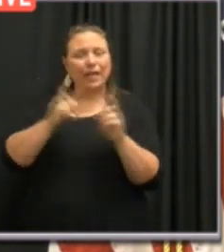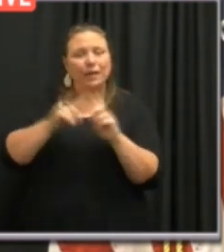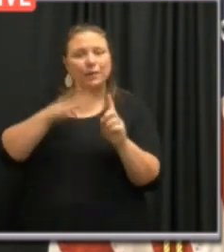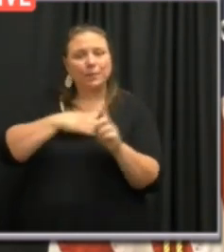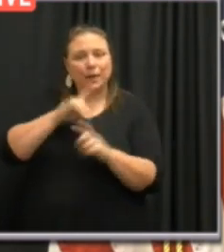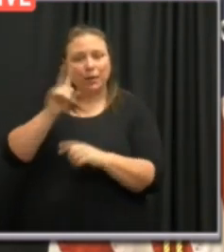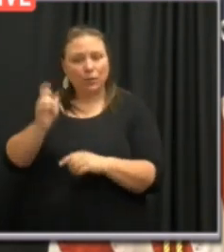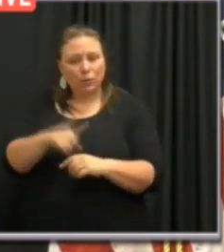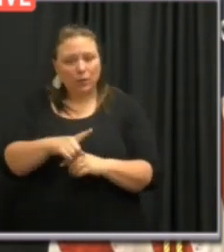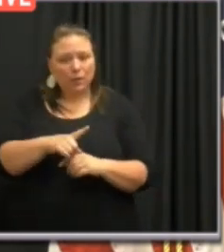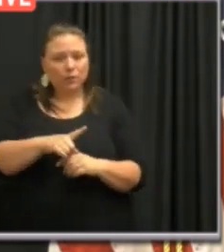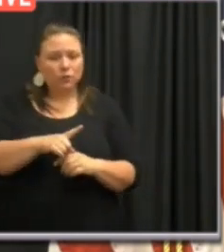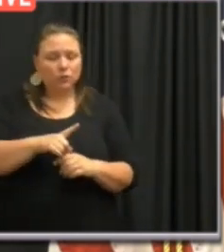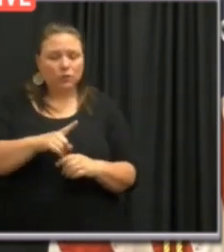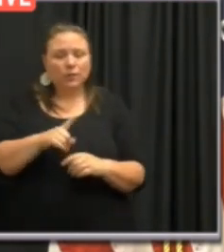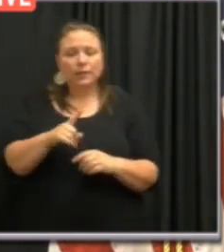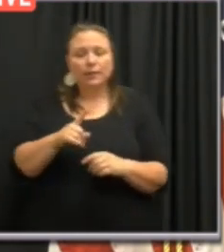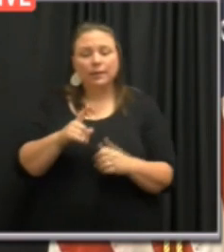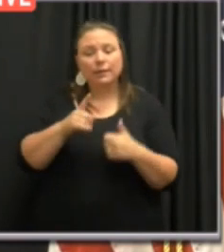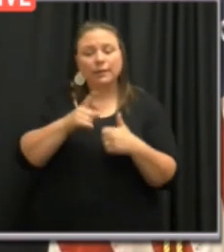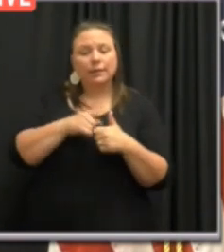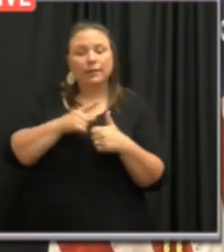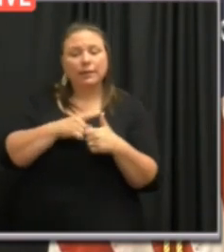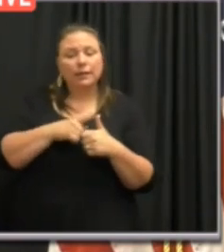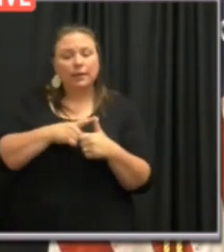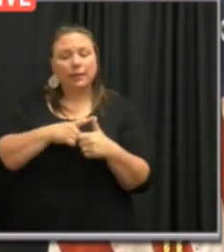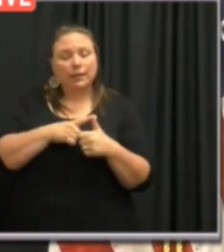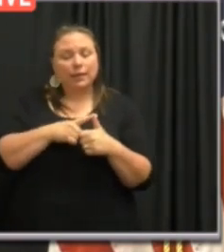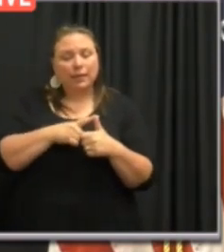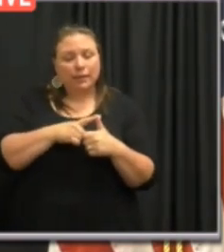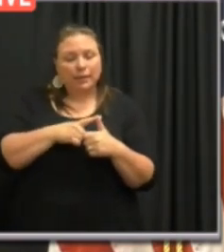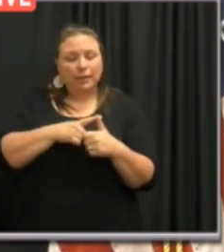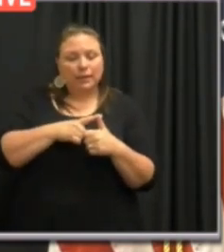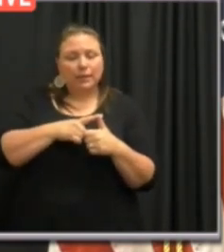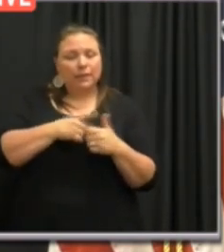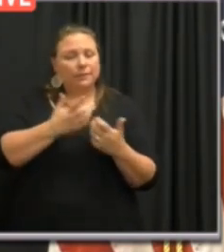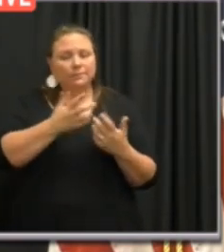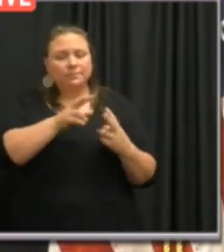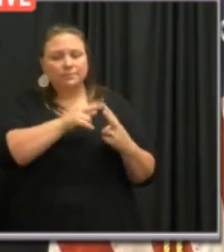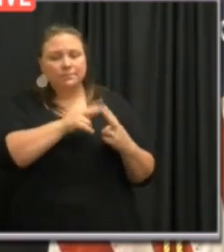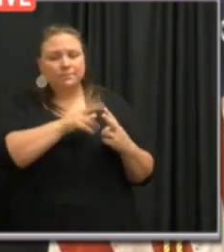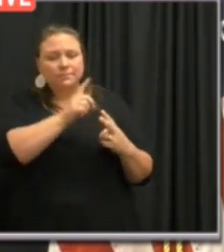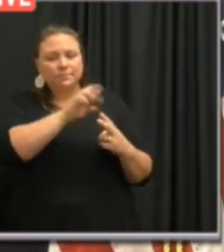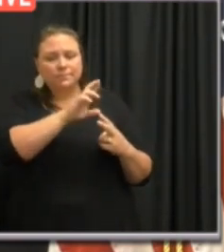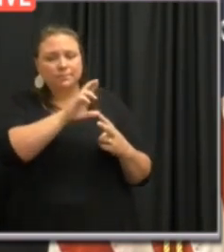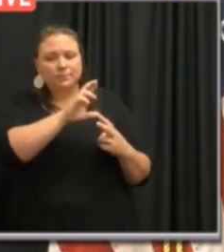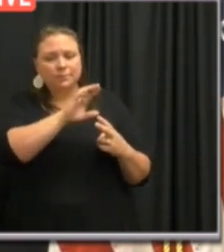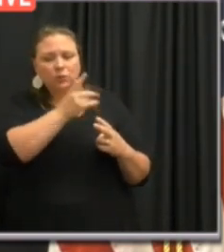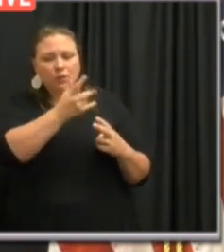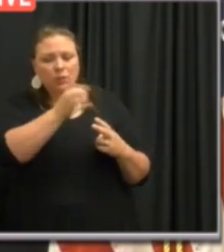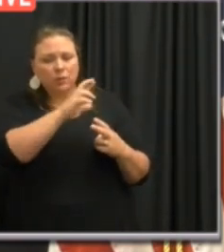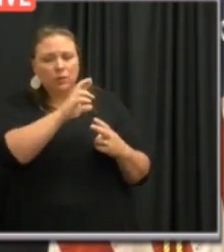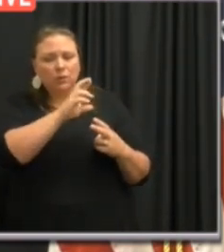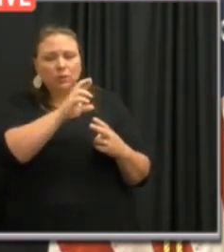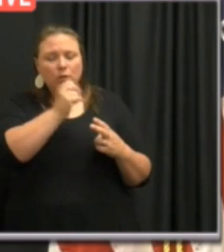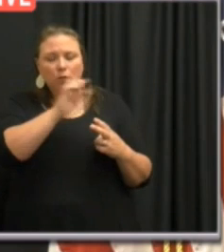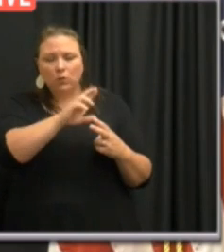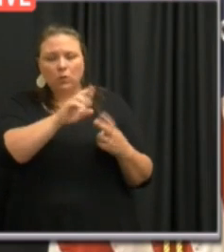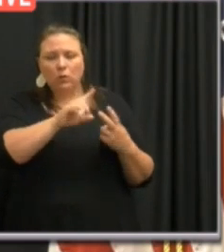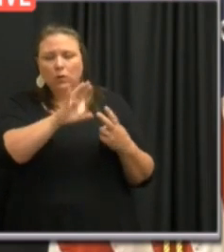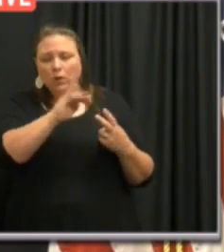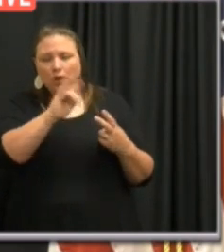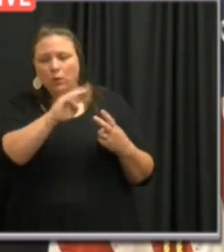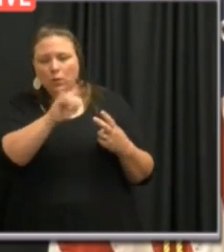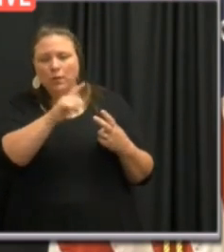are, A, can you speak to whether it's Dr. Jahangir or Mayor Cooper or Dr. Caldwell,